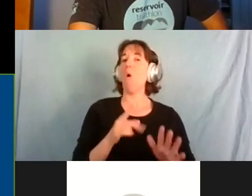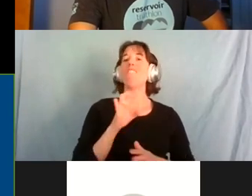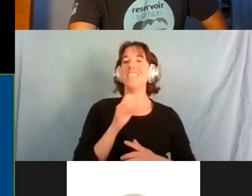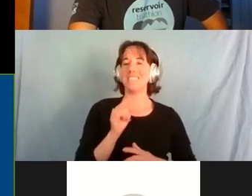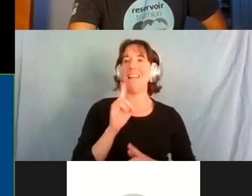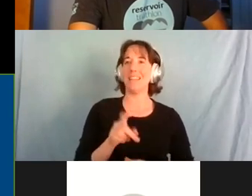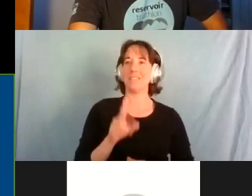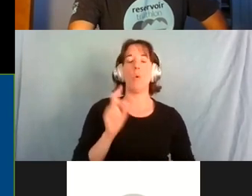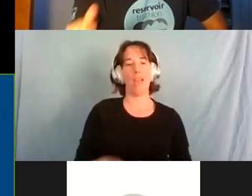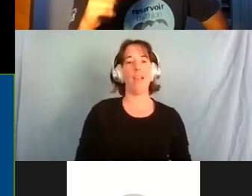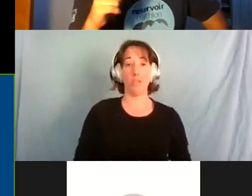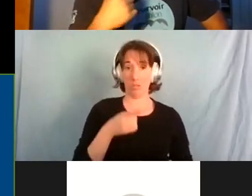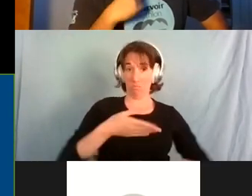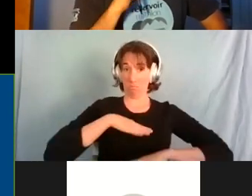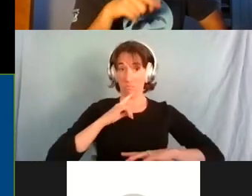misinterpreted.